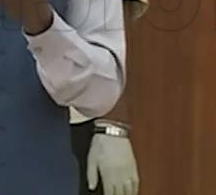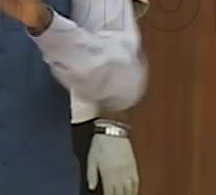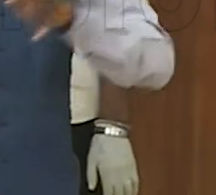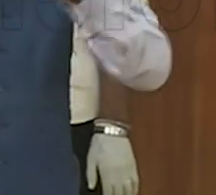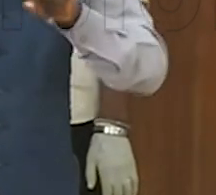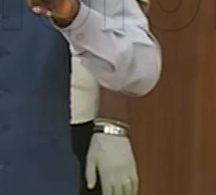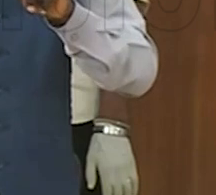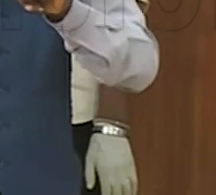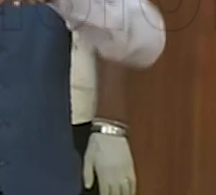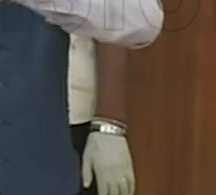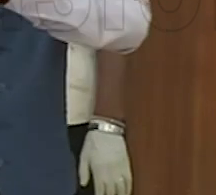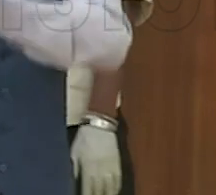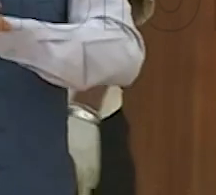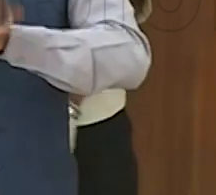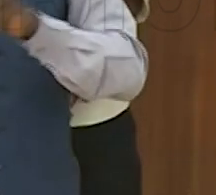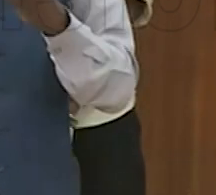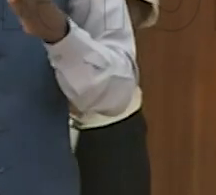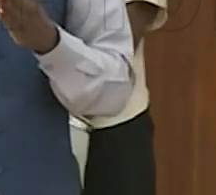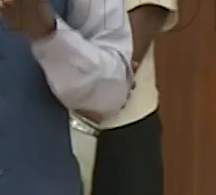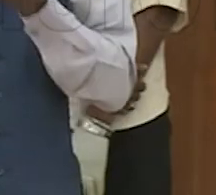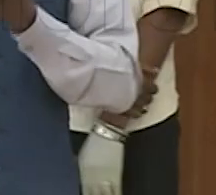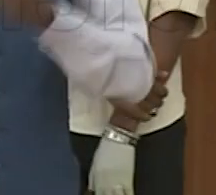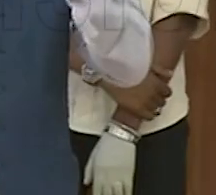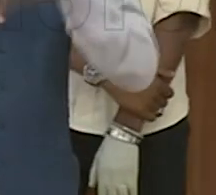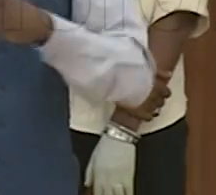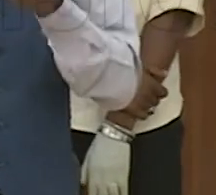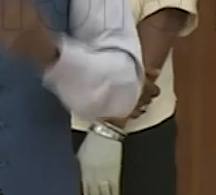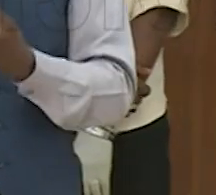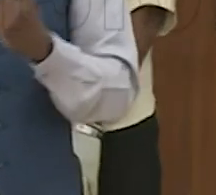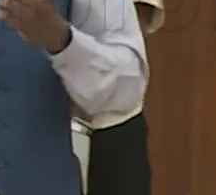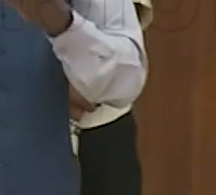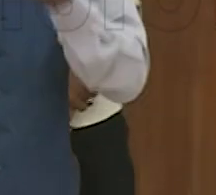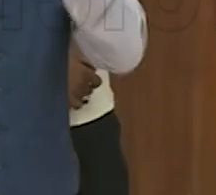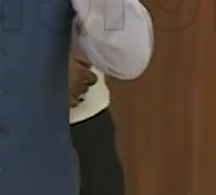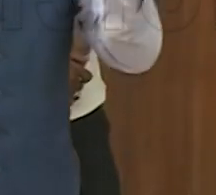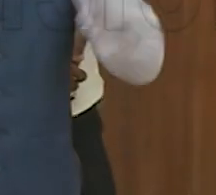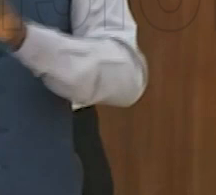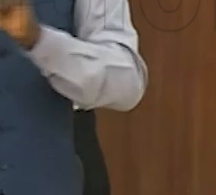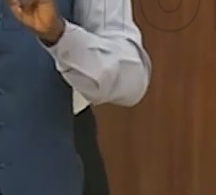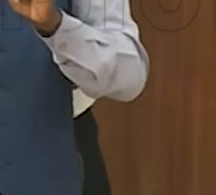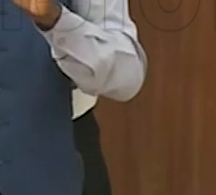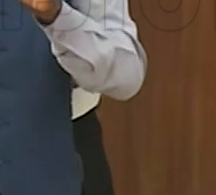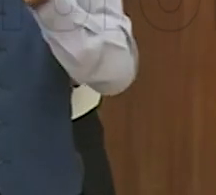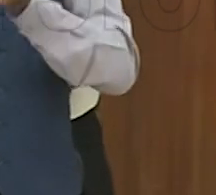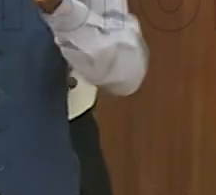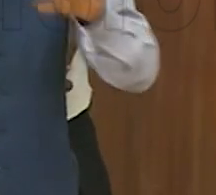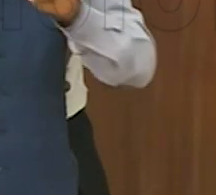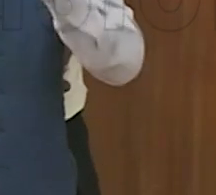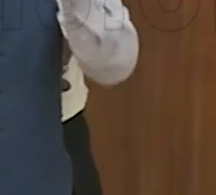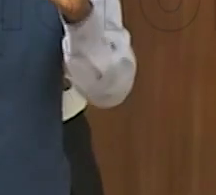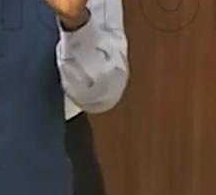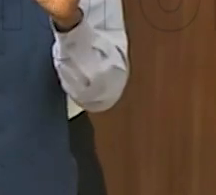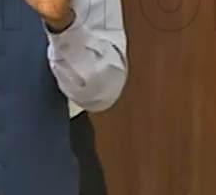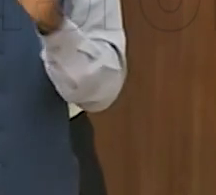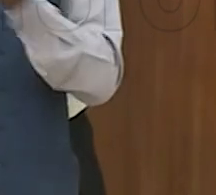of influence and other Nigerians that have come out to declare their status. It's a confidence-building move